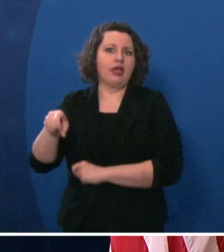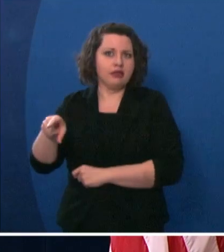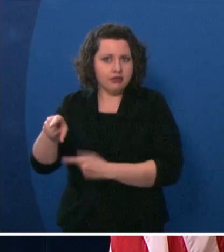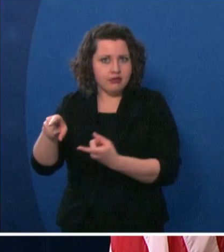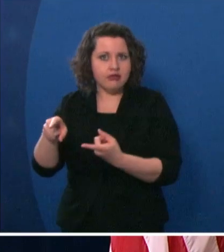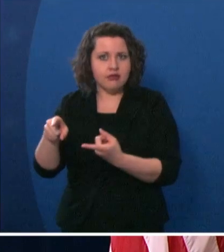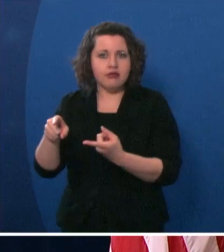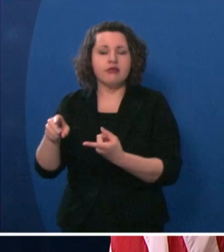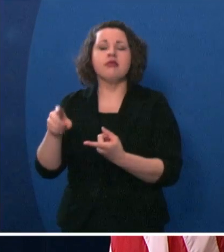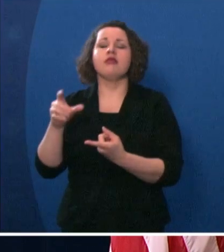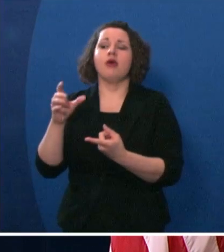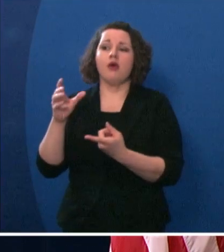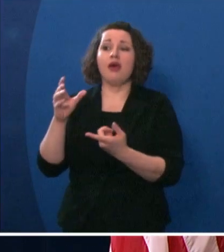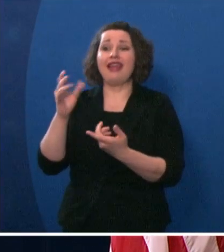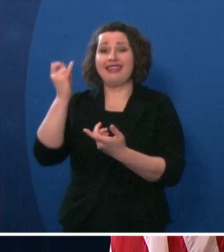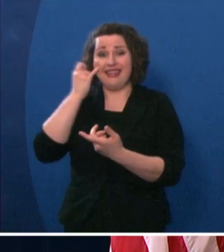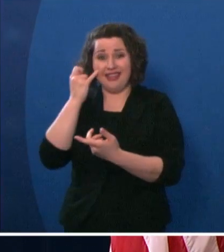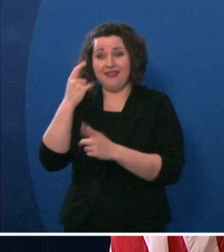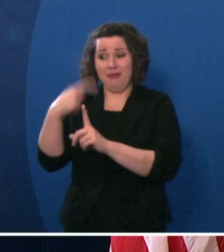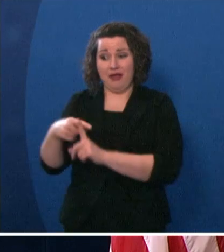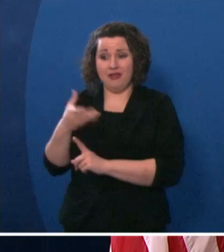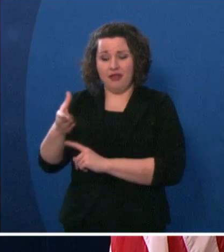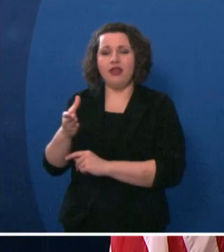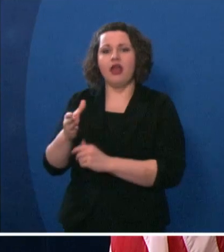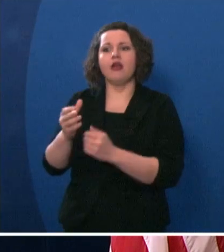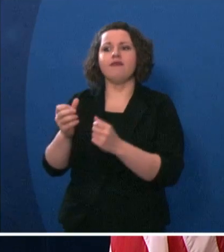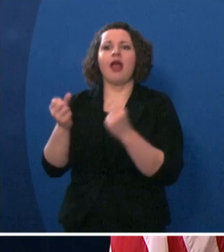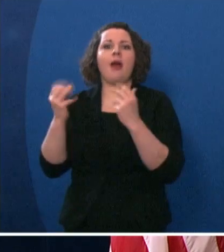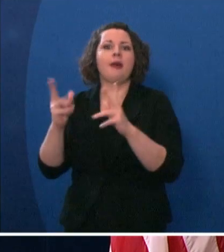activity there, what is the scope, and how do we maintain